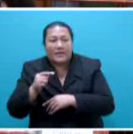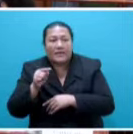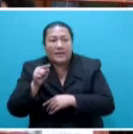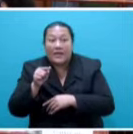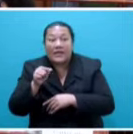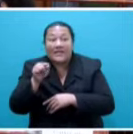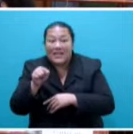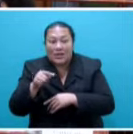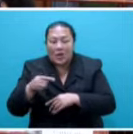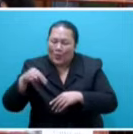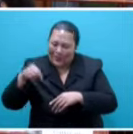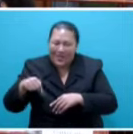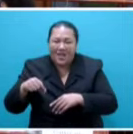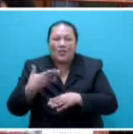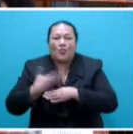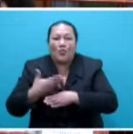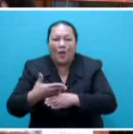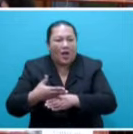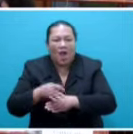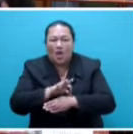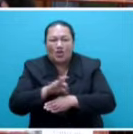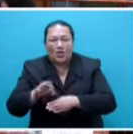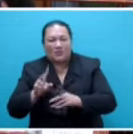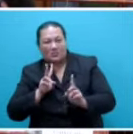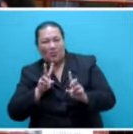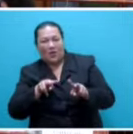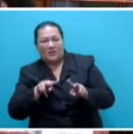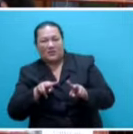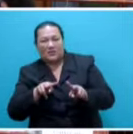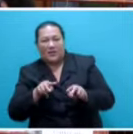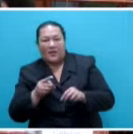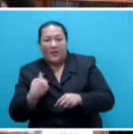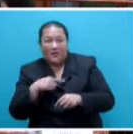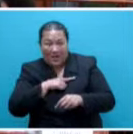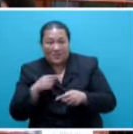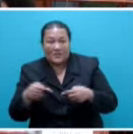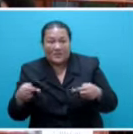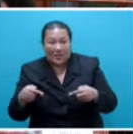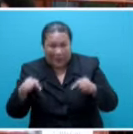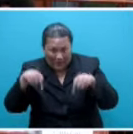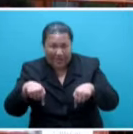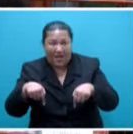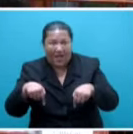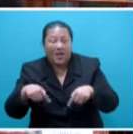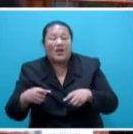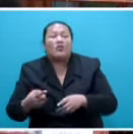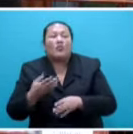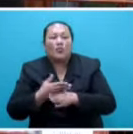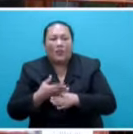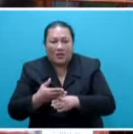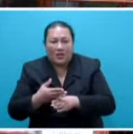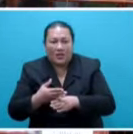spectators. So in that sense, because we are not in government, Parliament is an opportunity for us to bring